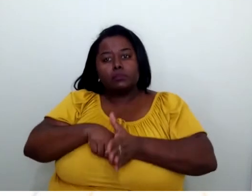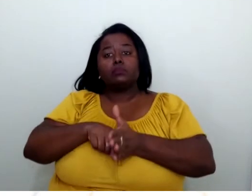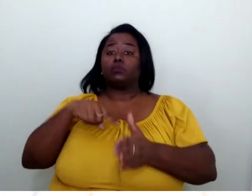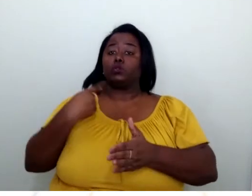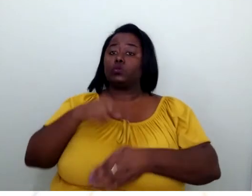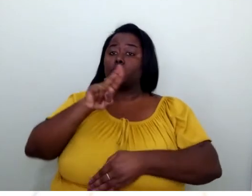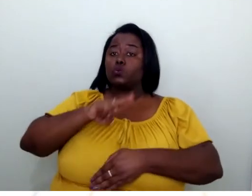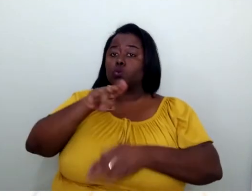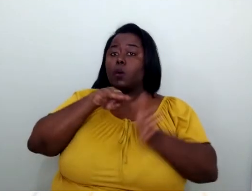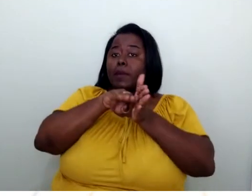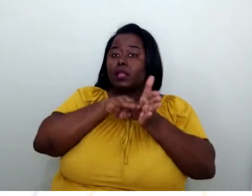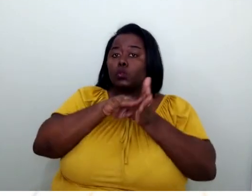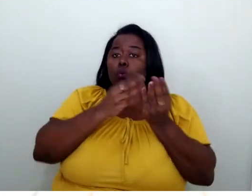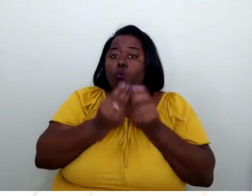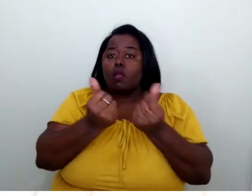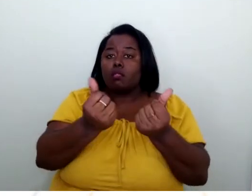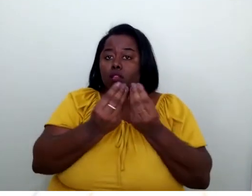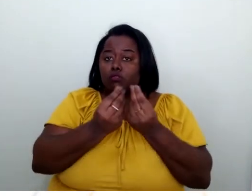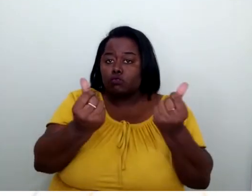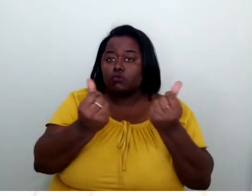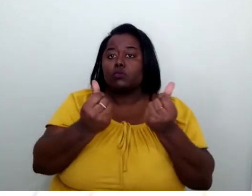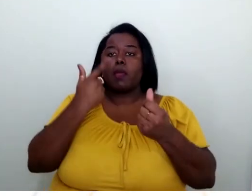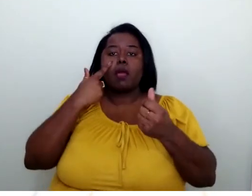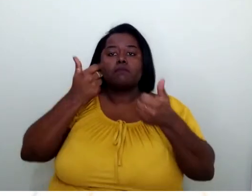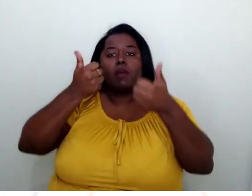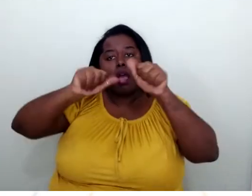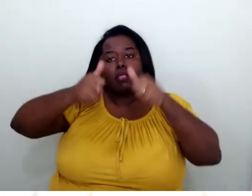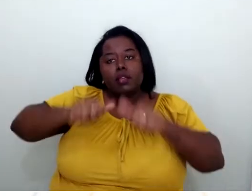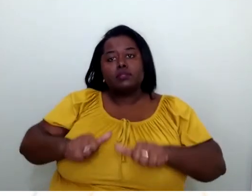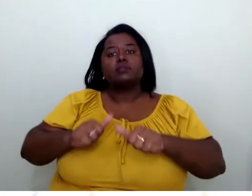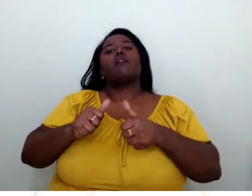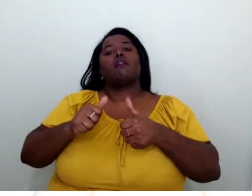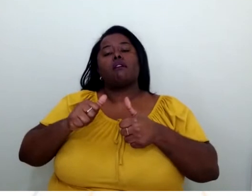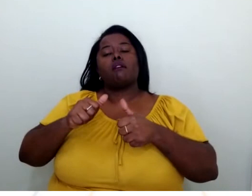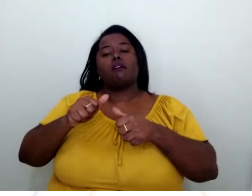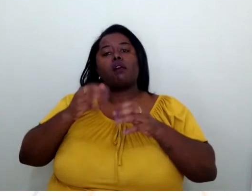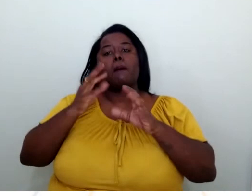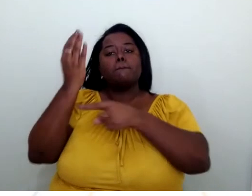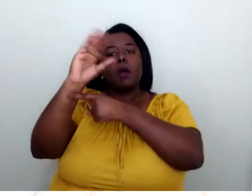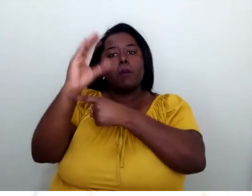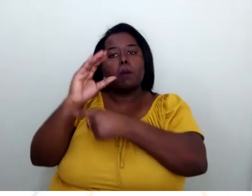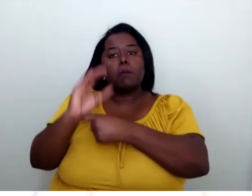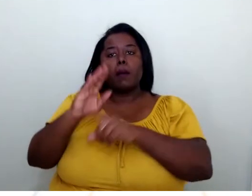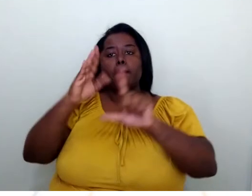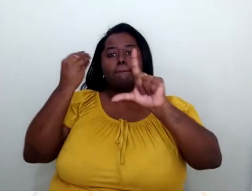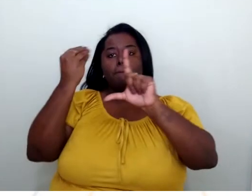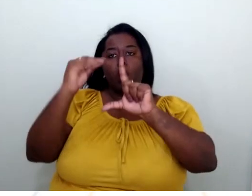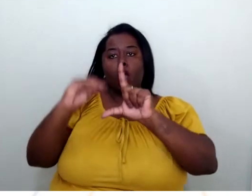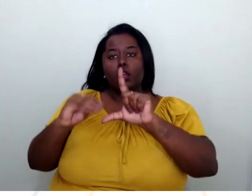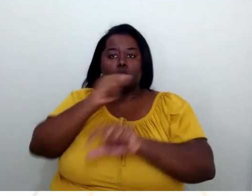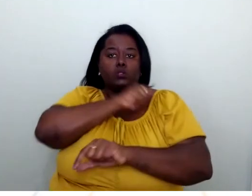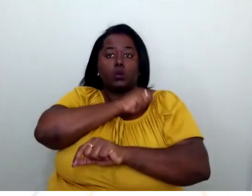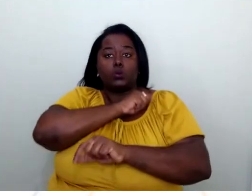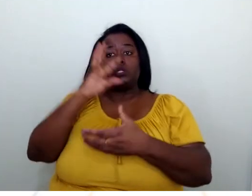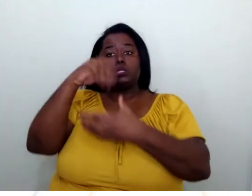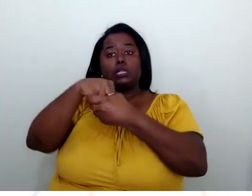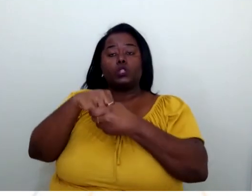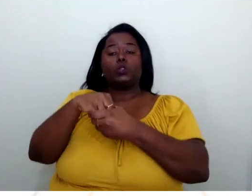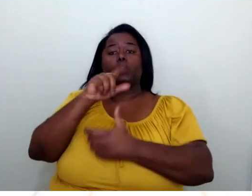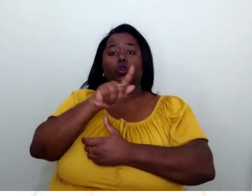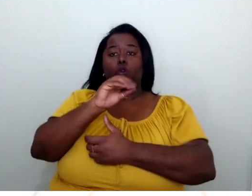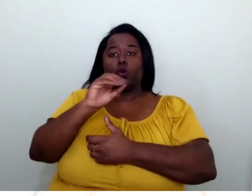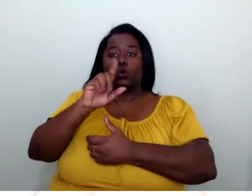of courses, a series of blended courses that I just talked about, could be designed and facilitated and directed to help their